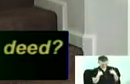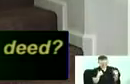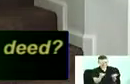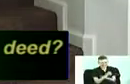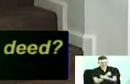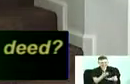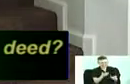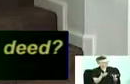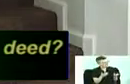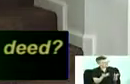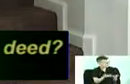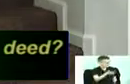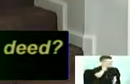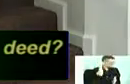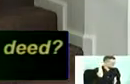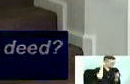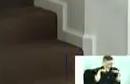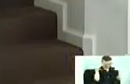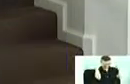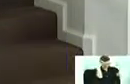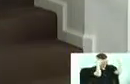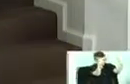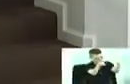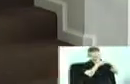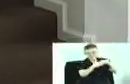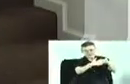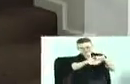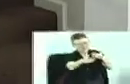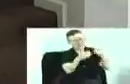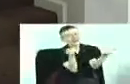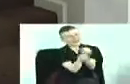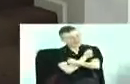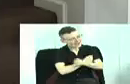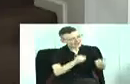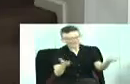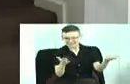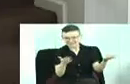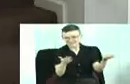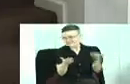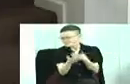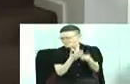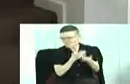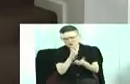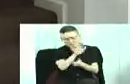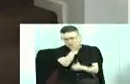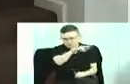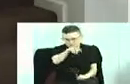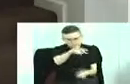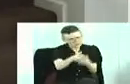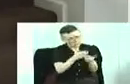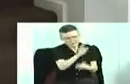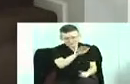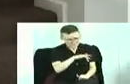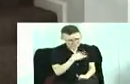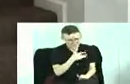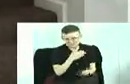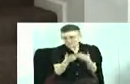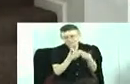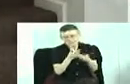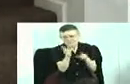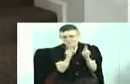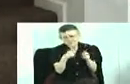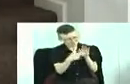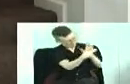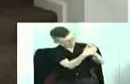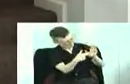everything that is, was, or ever will exist. No matter where you are on your journey, no matter what you feel like or what people have said about